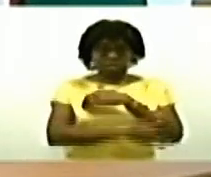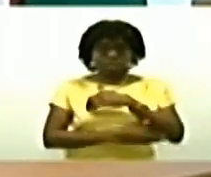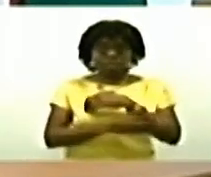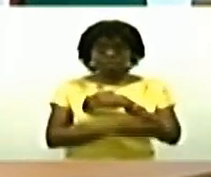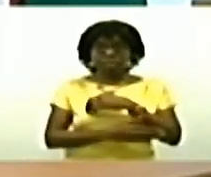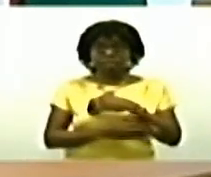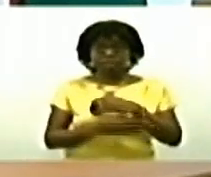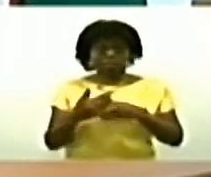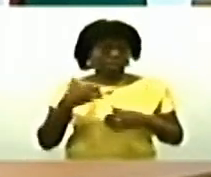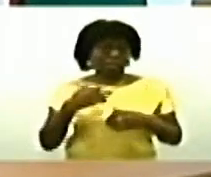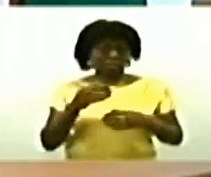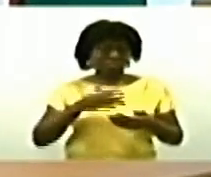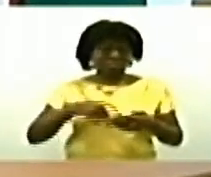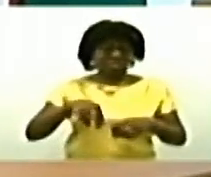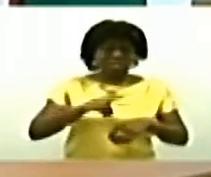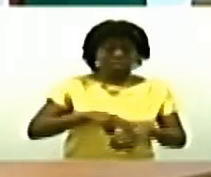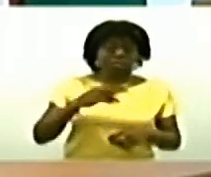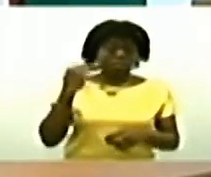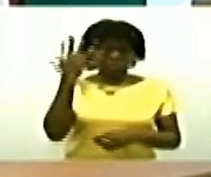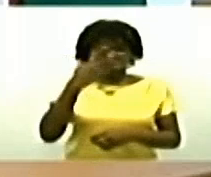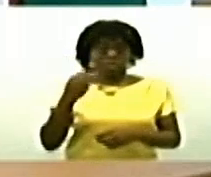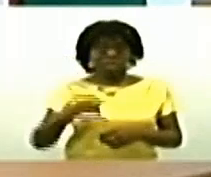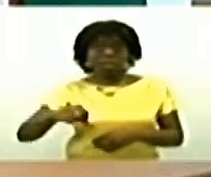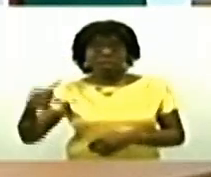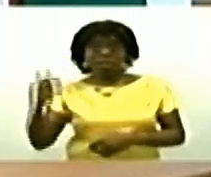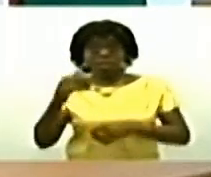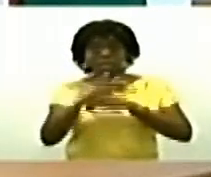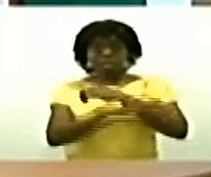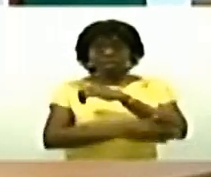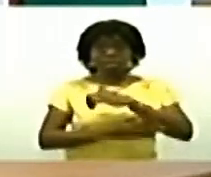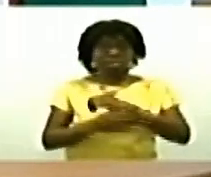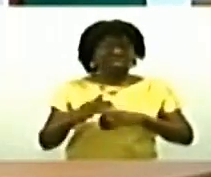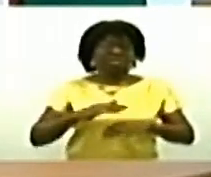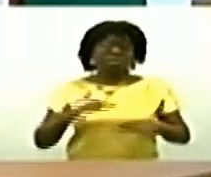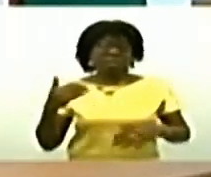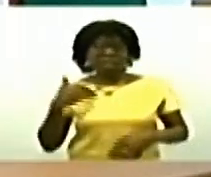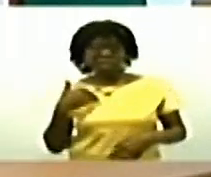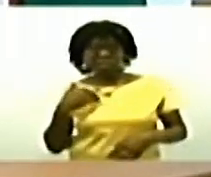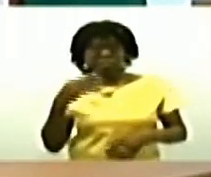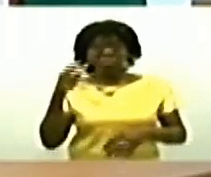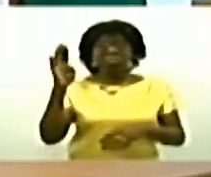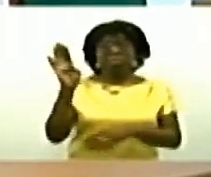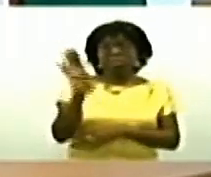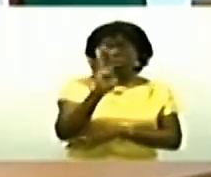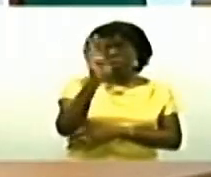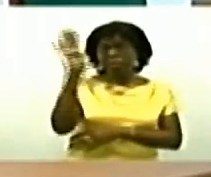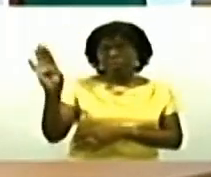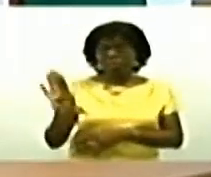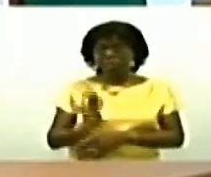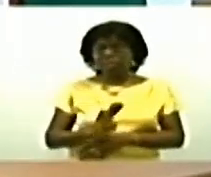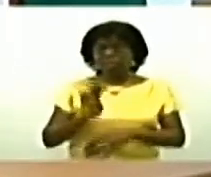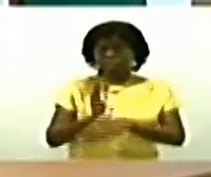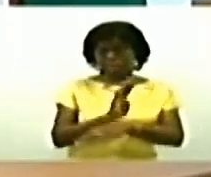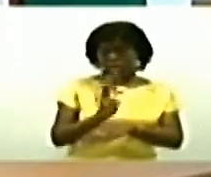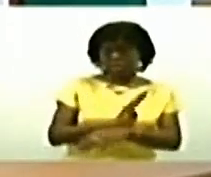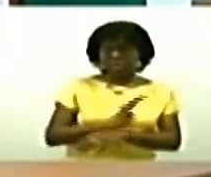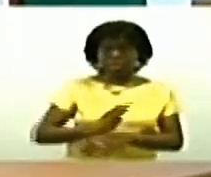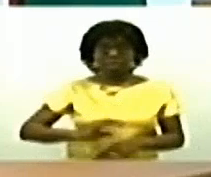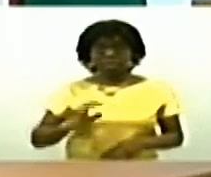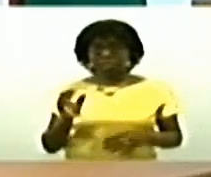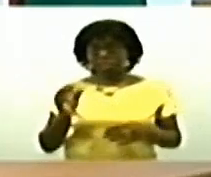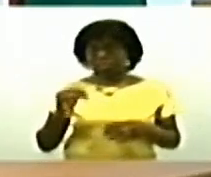beauty that other countries don't have. I mean, the Bahamas and Barbados are the meccas of tourism, but they don't have our